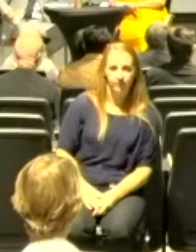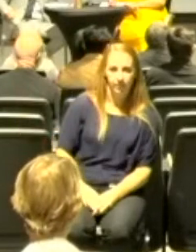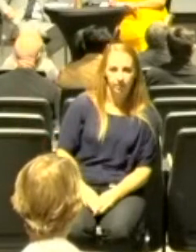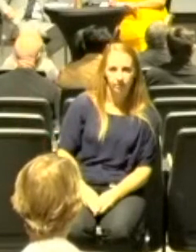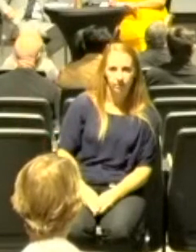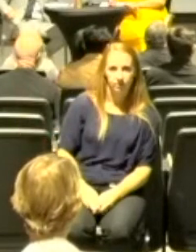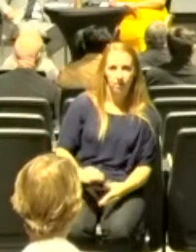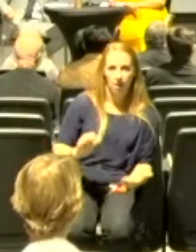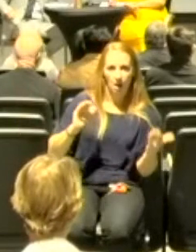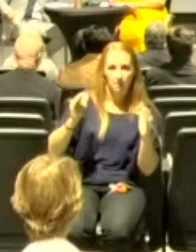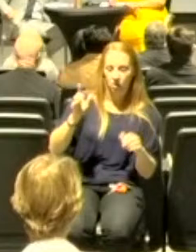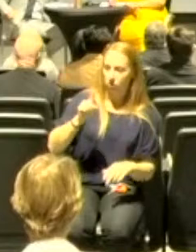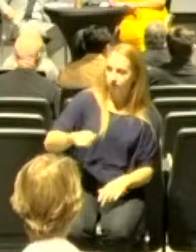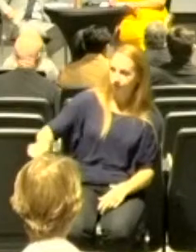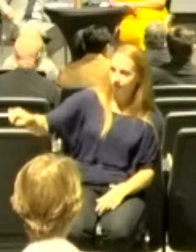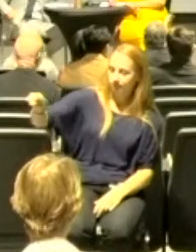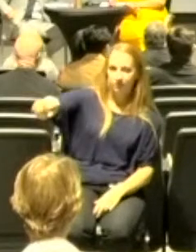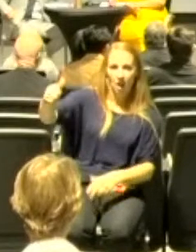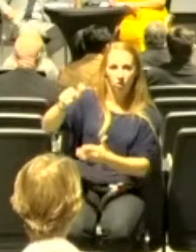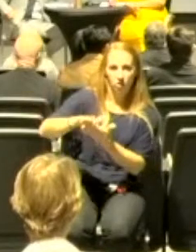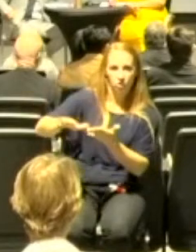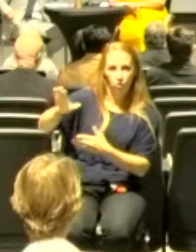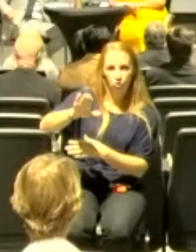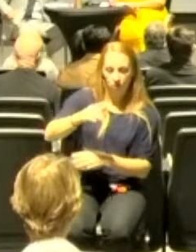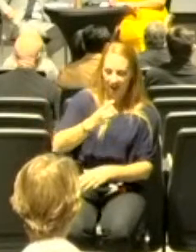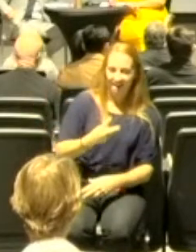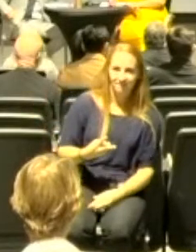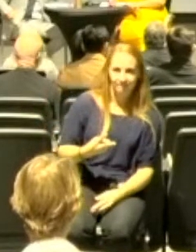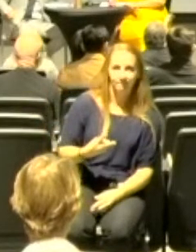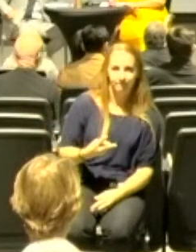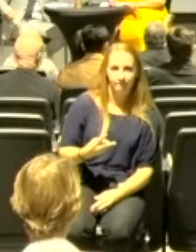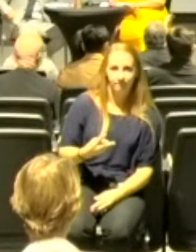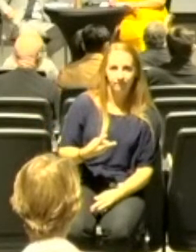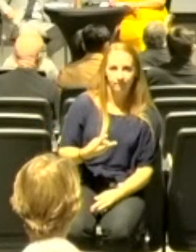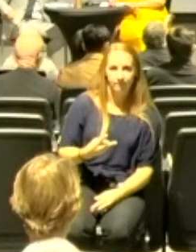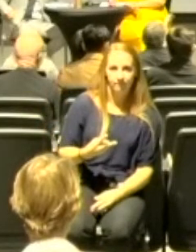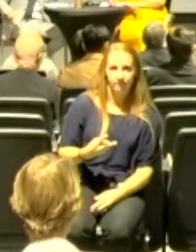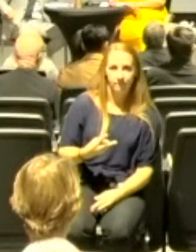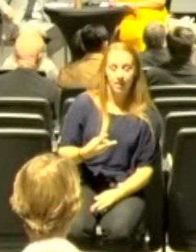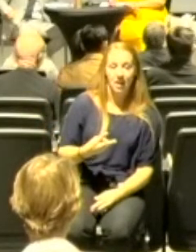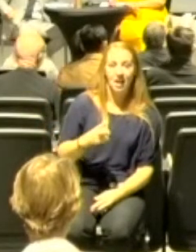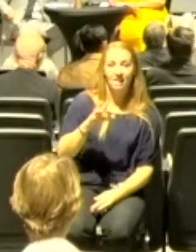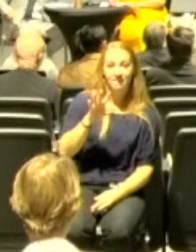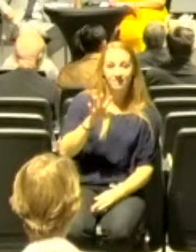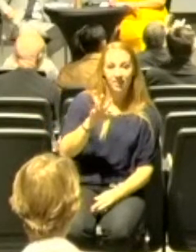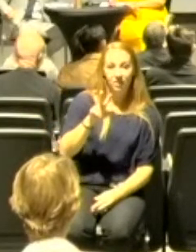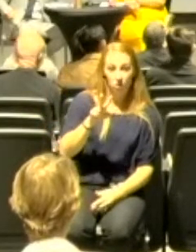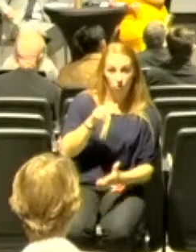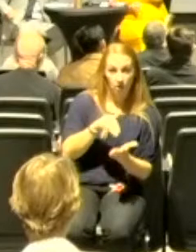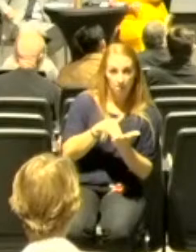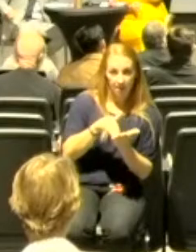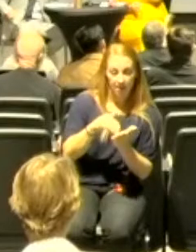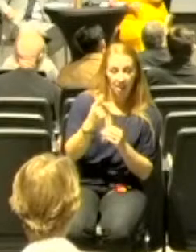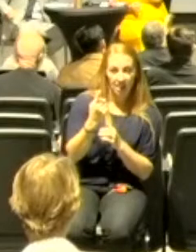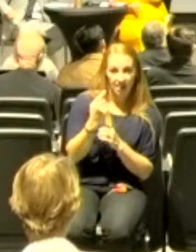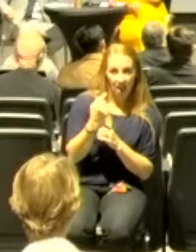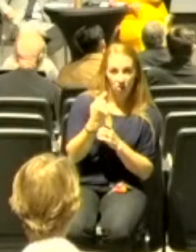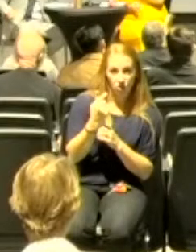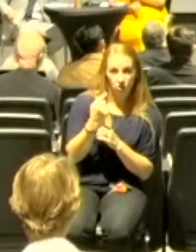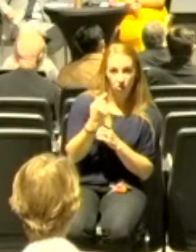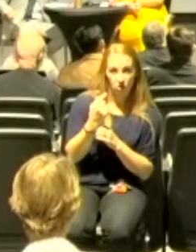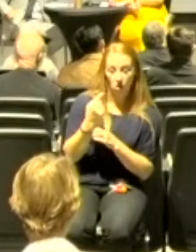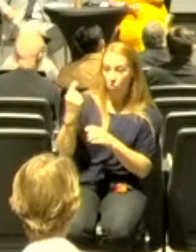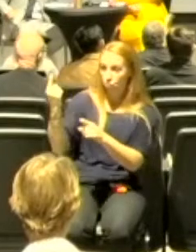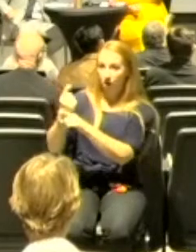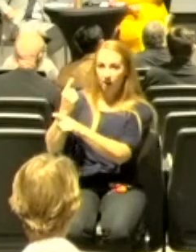the median institution funding. We were, as of the data last year, 53 million. The median institution